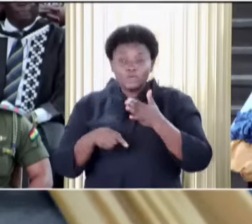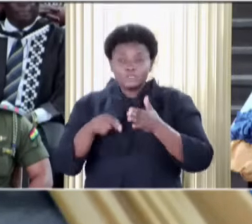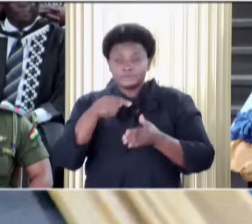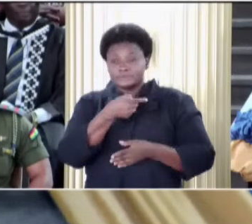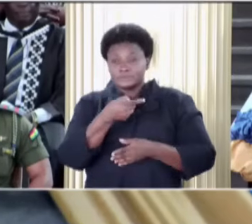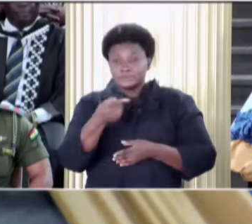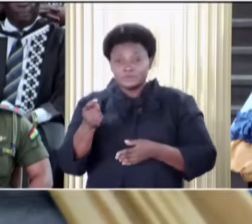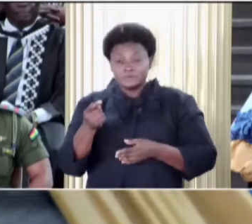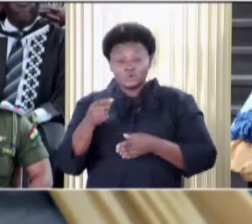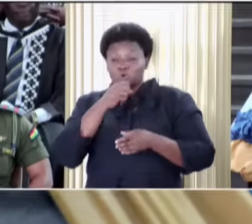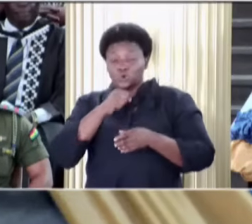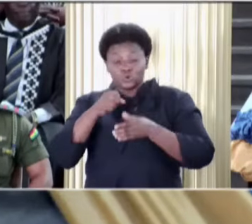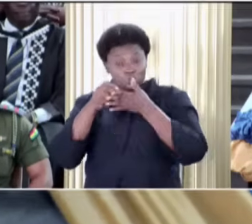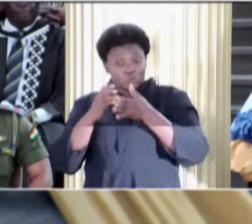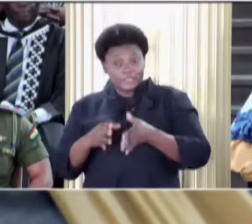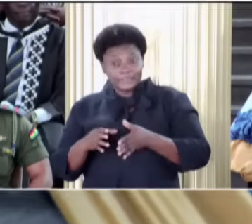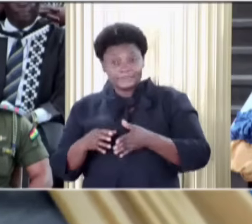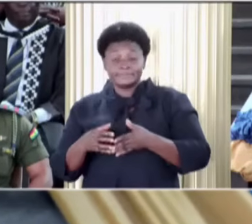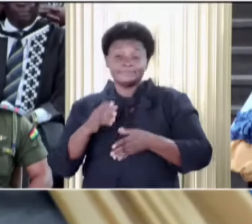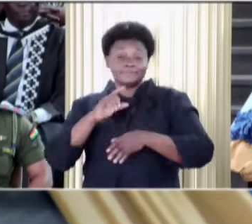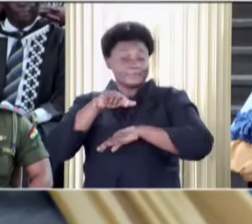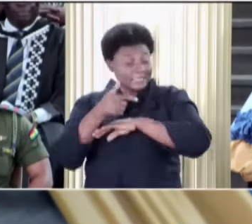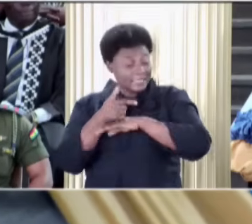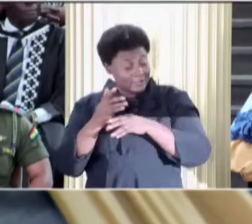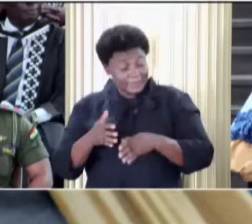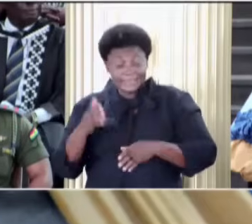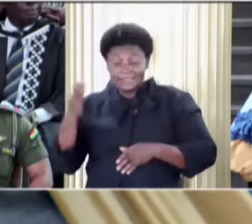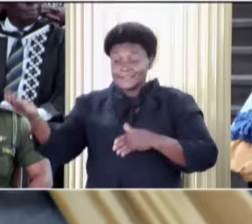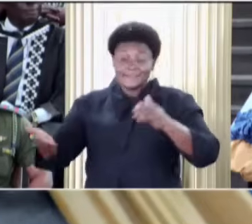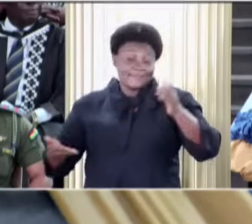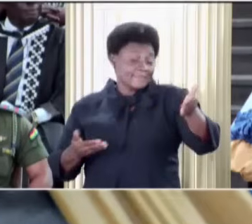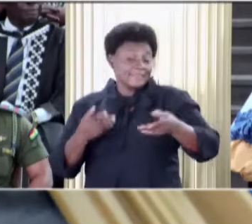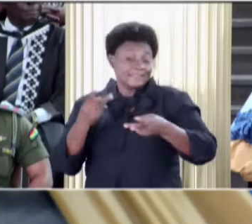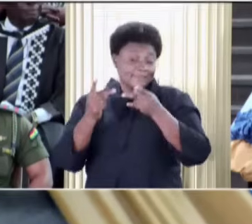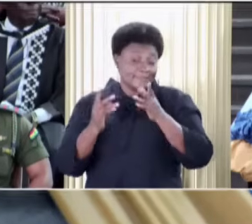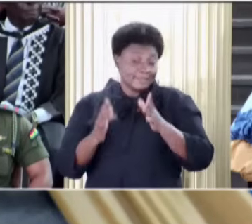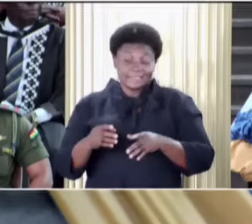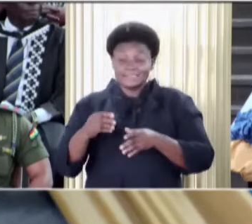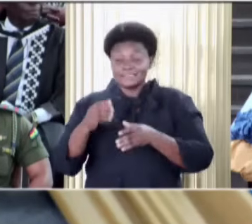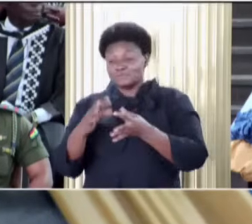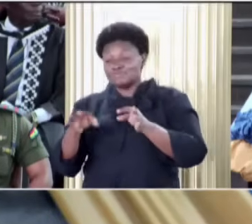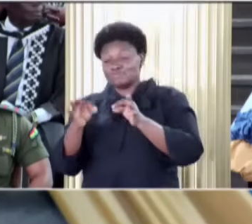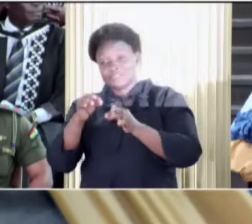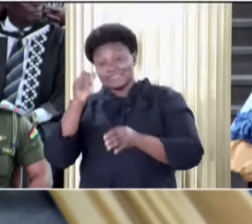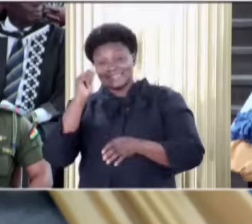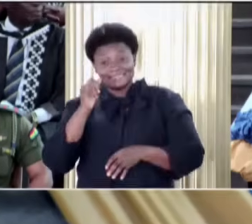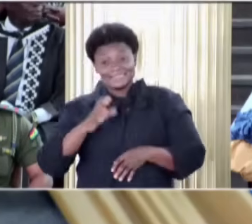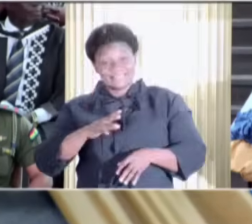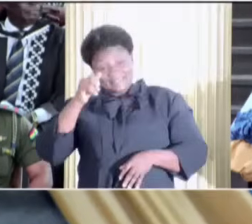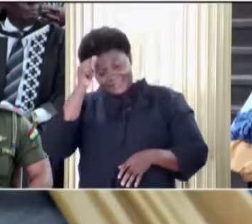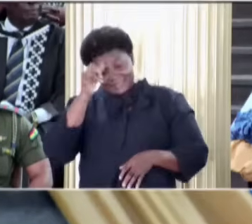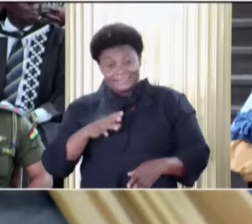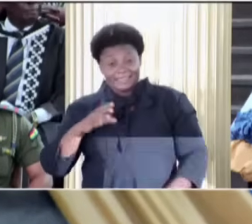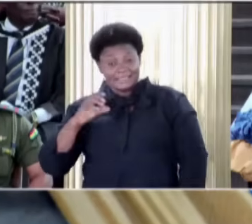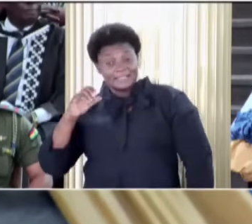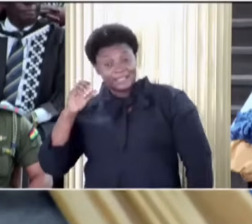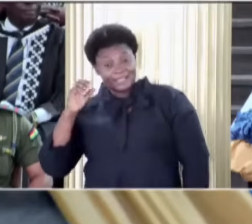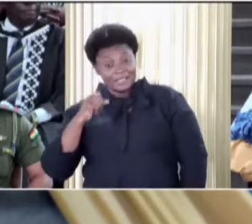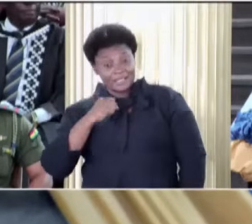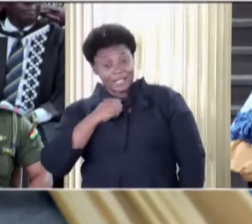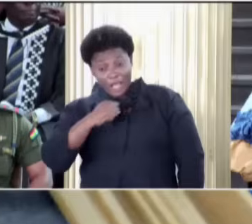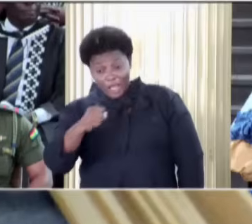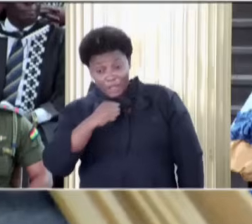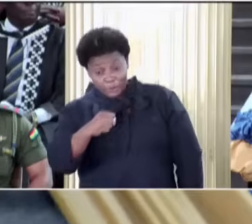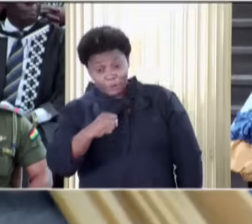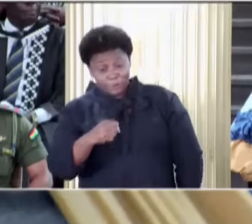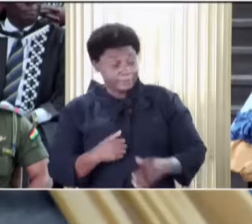Ghana, graduates, invited guests, distinguished ladies and gentlemen. Ago.